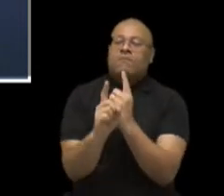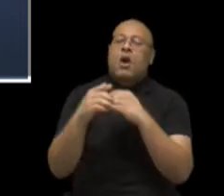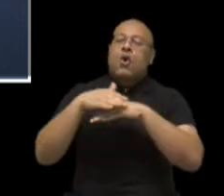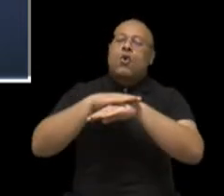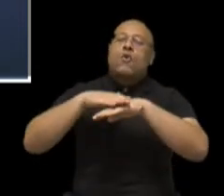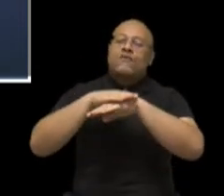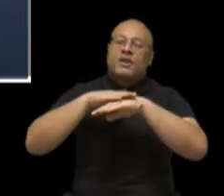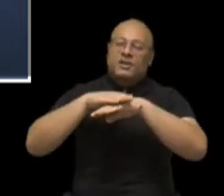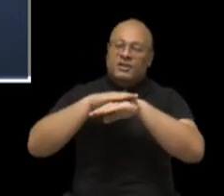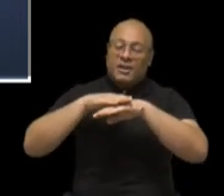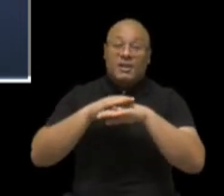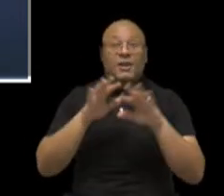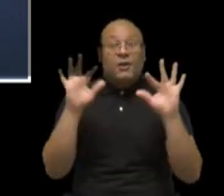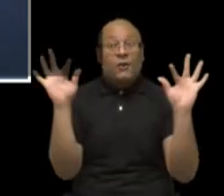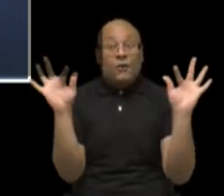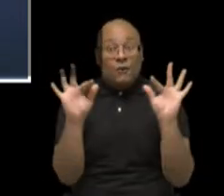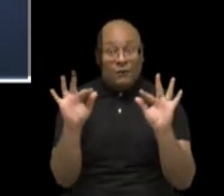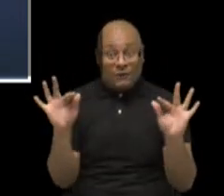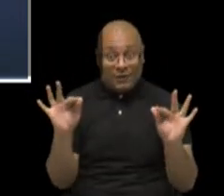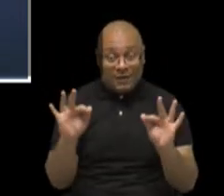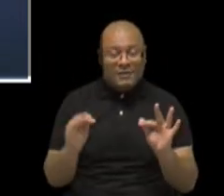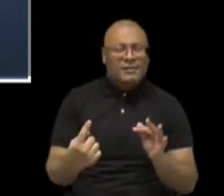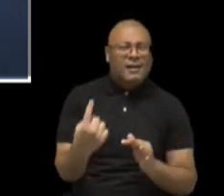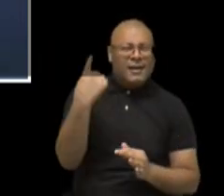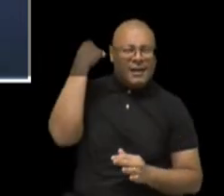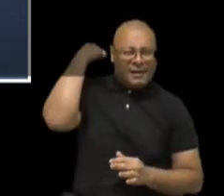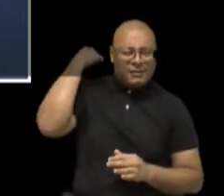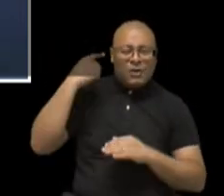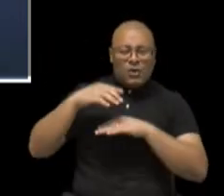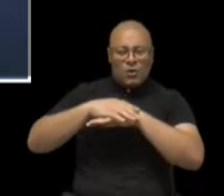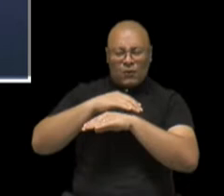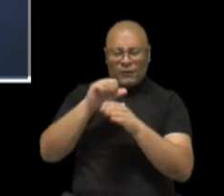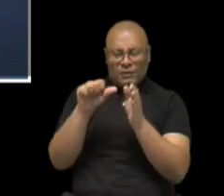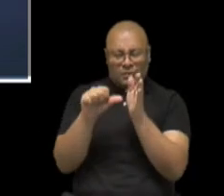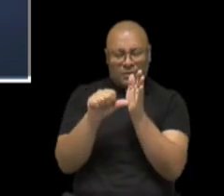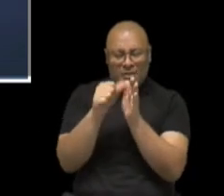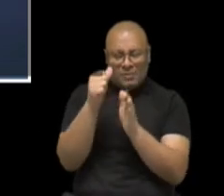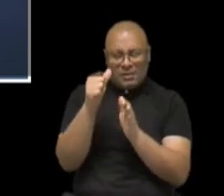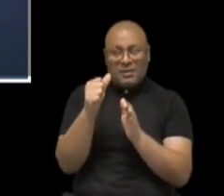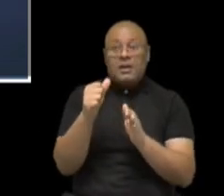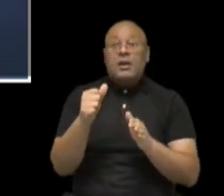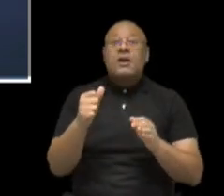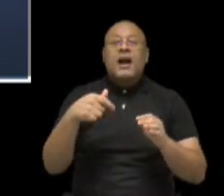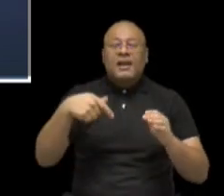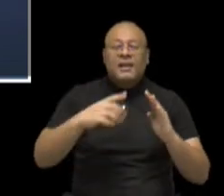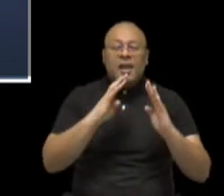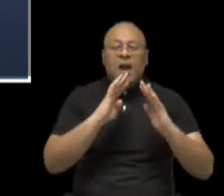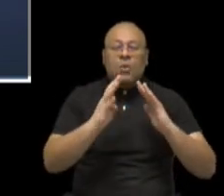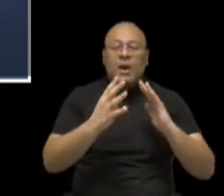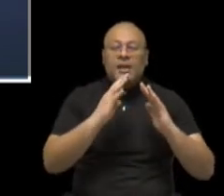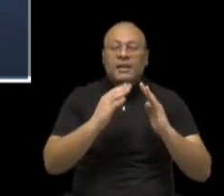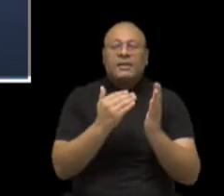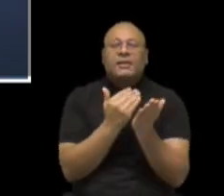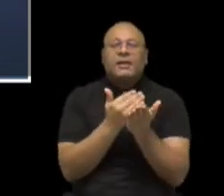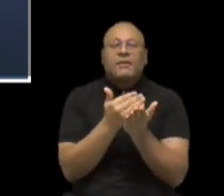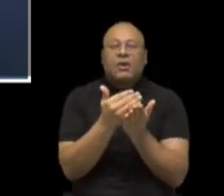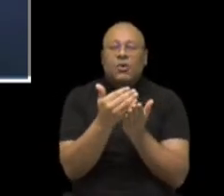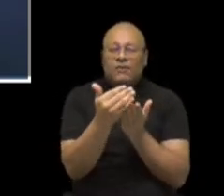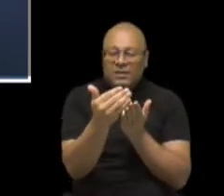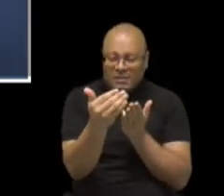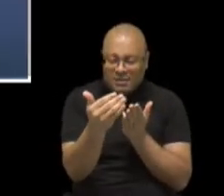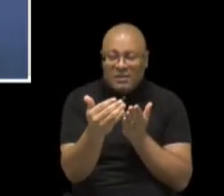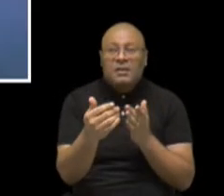bastante feliz. E quando a gente se falou pela primeira vez, a quarentena no Brasil estava começando, os italianos já